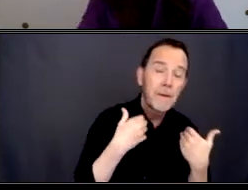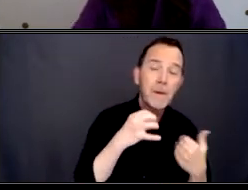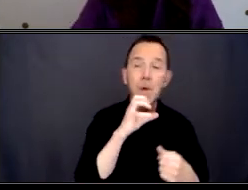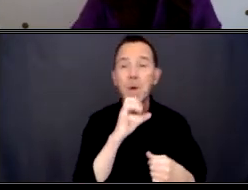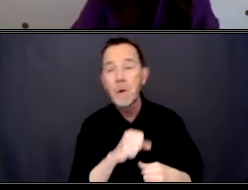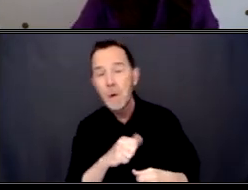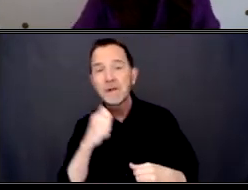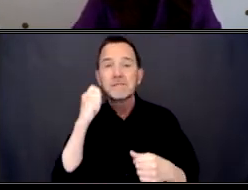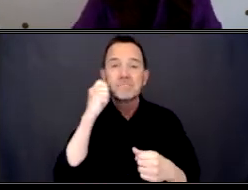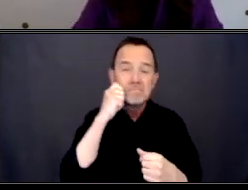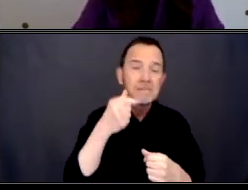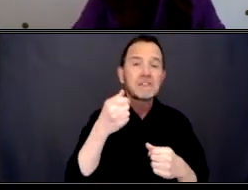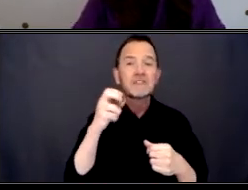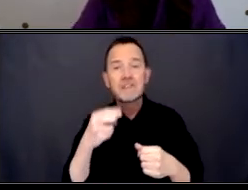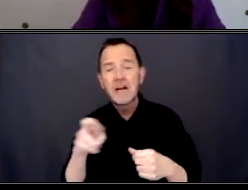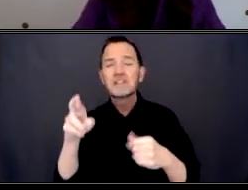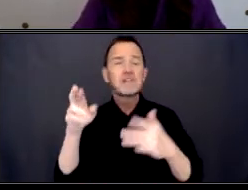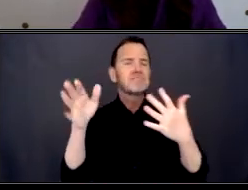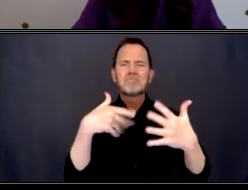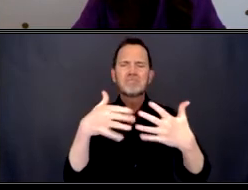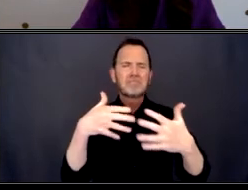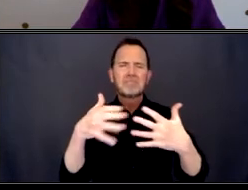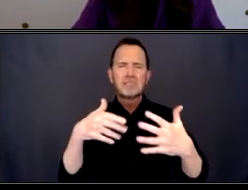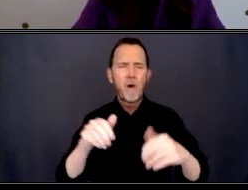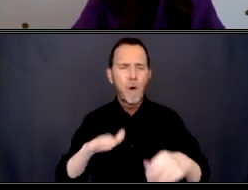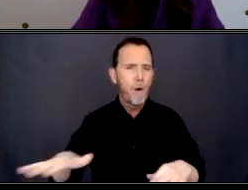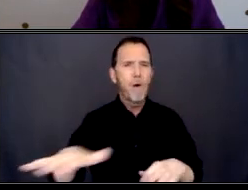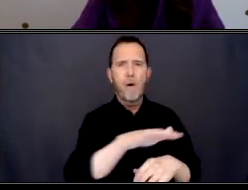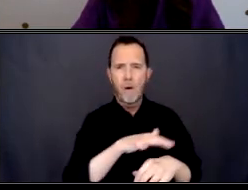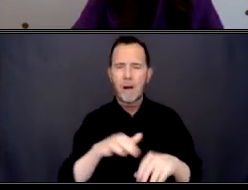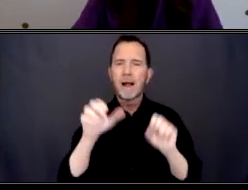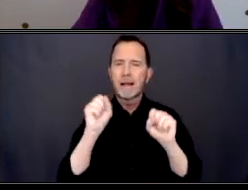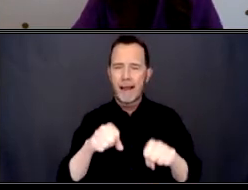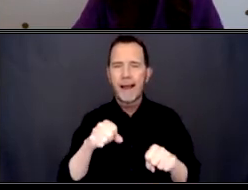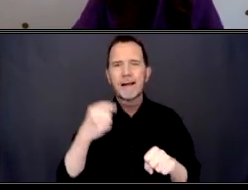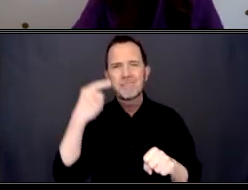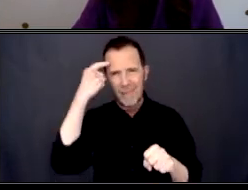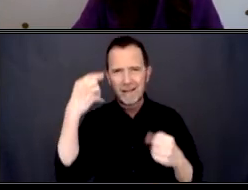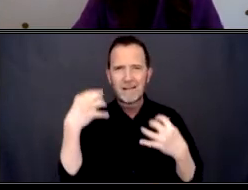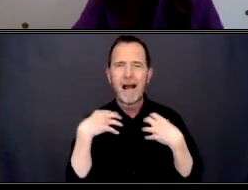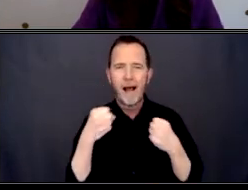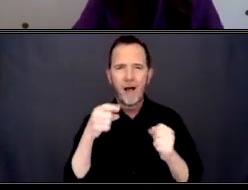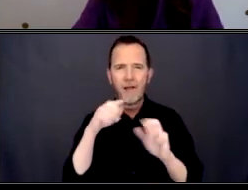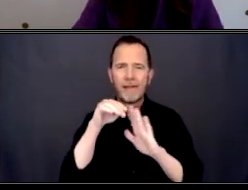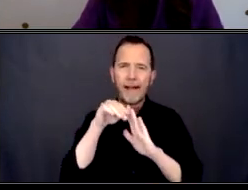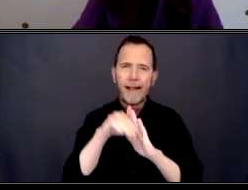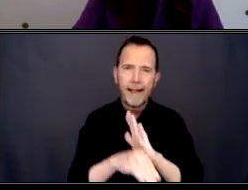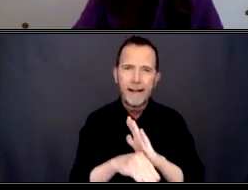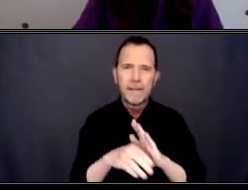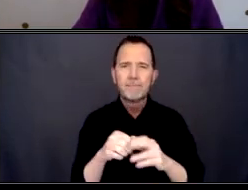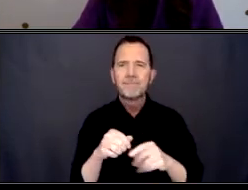anything, gender, doesn't matter. So in that sense, it can be a unifying factor. So that's the first